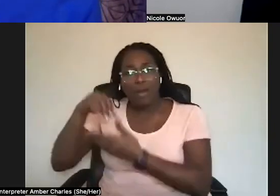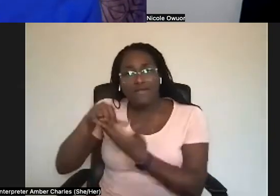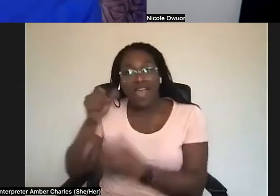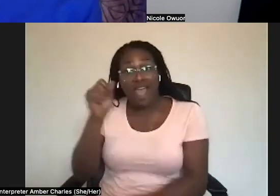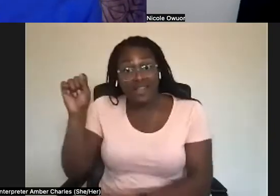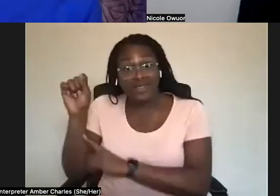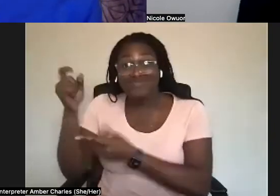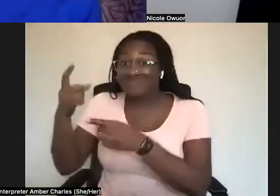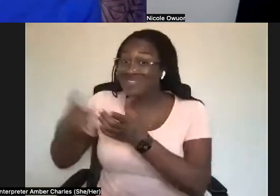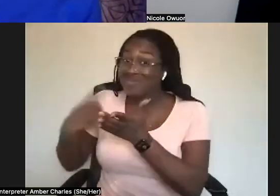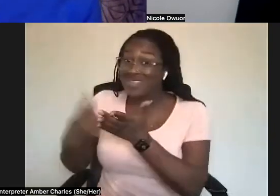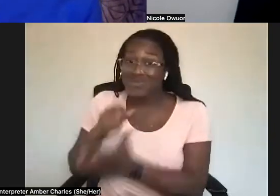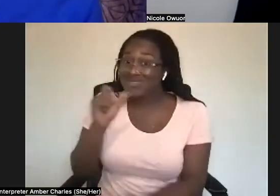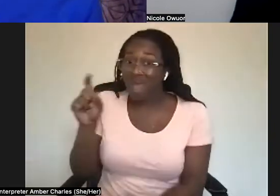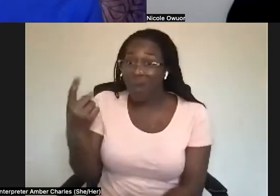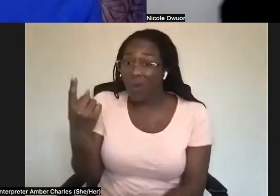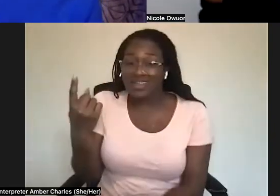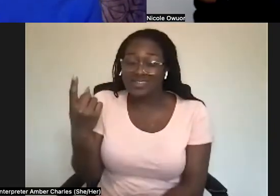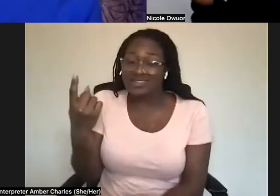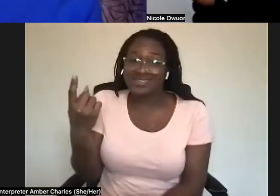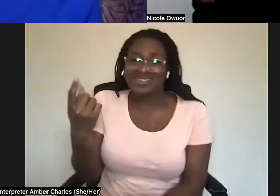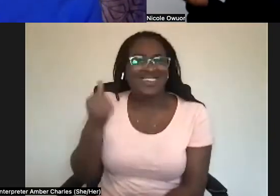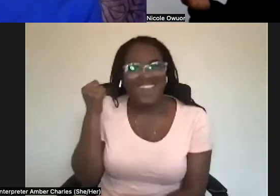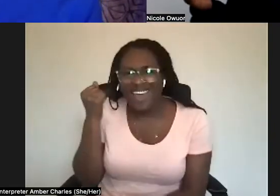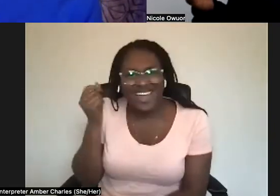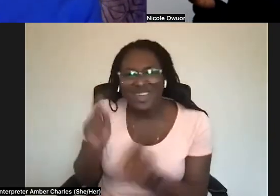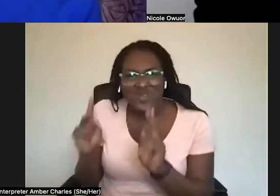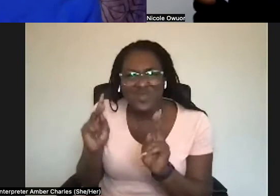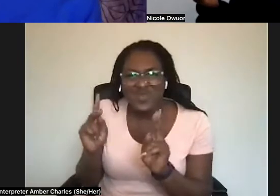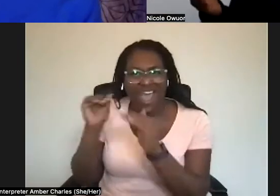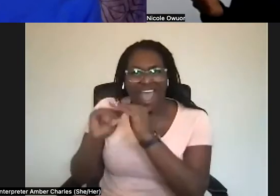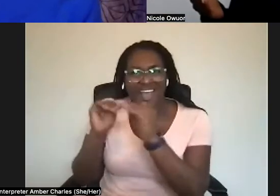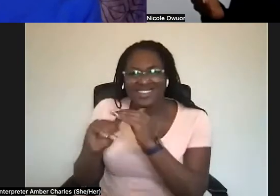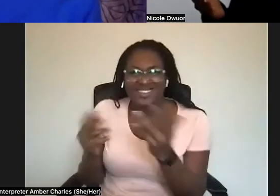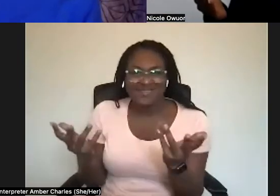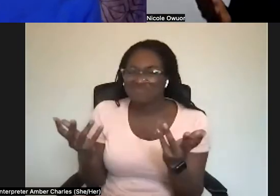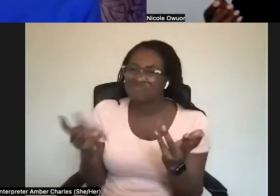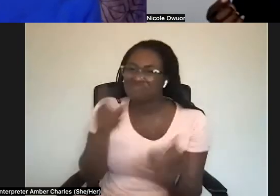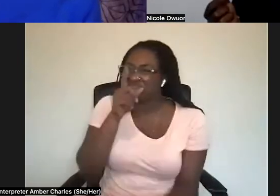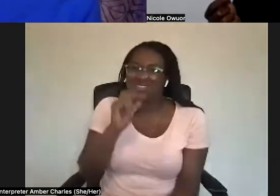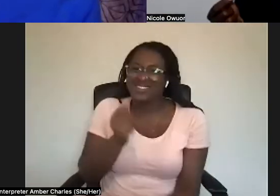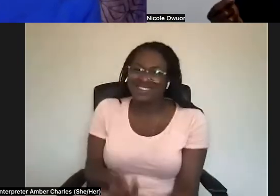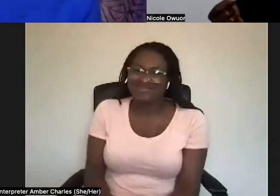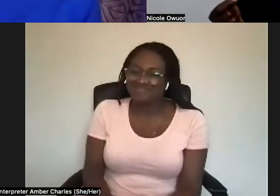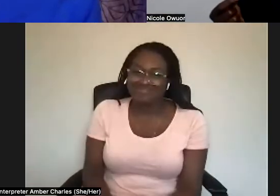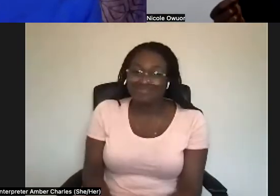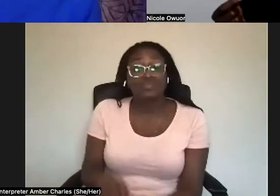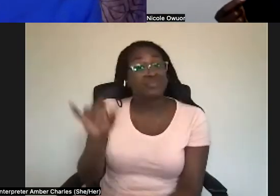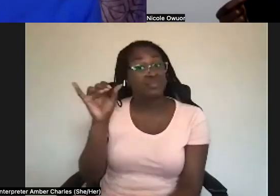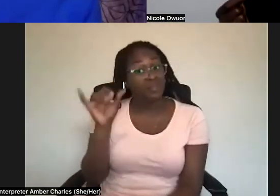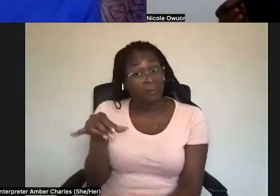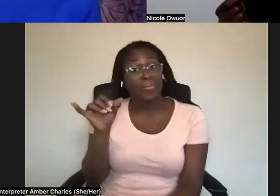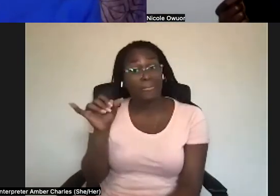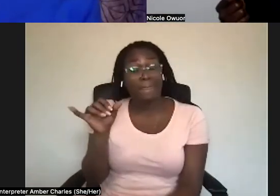sometimes isn't just denying people access to you any longer. So that was